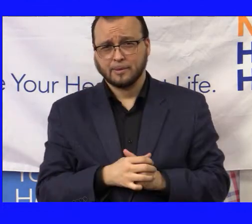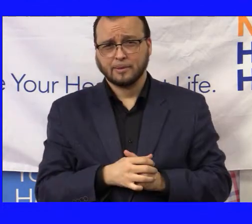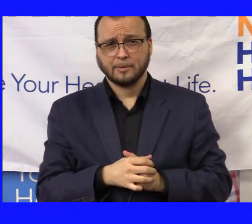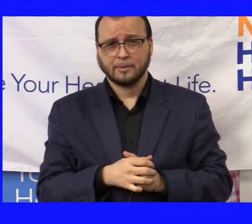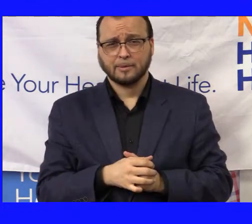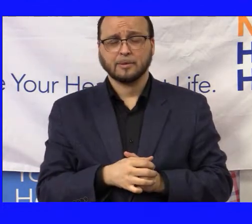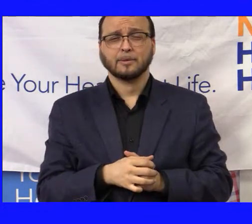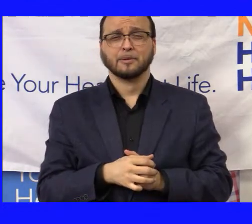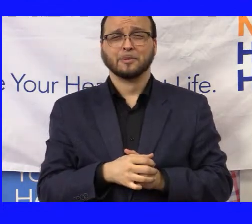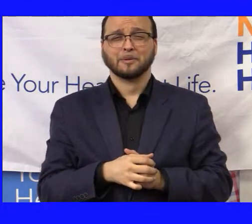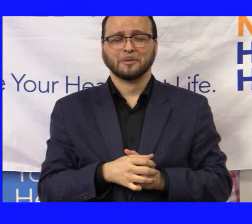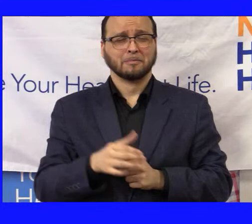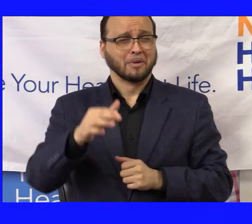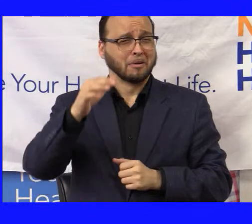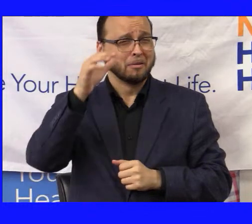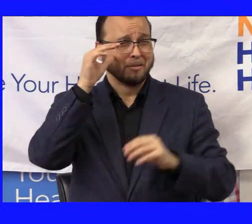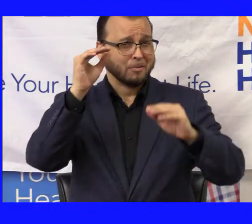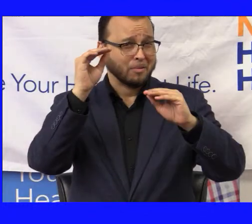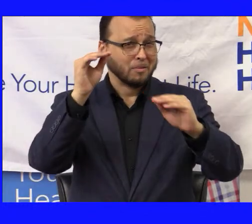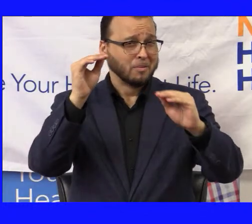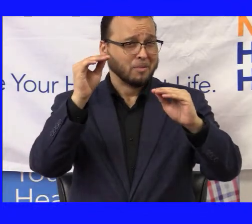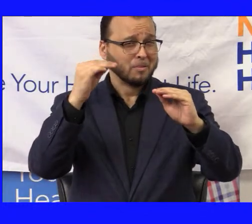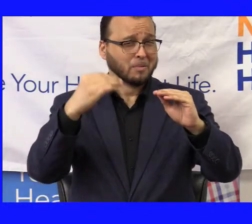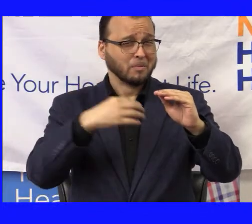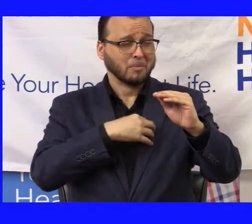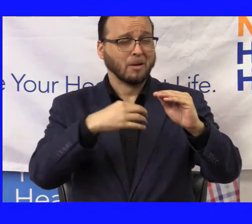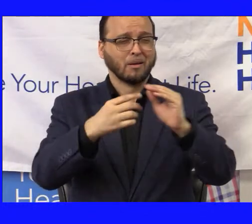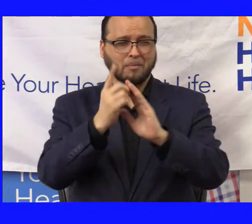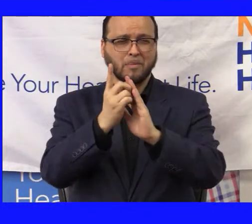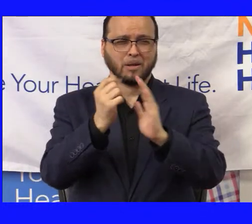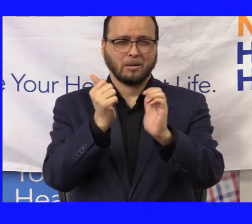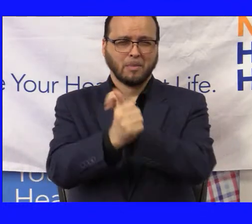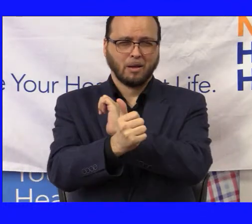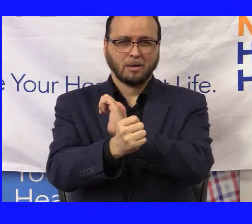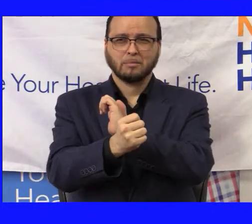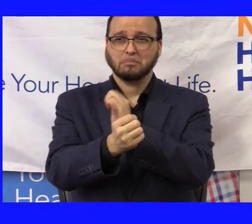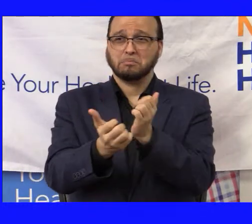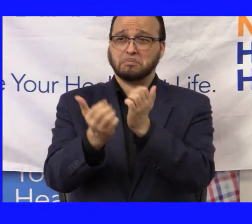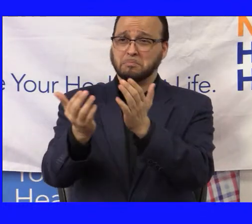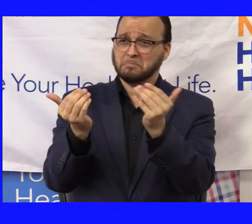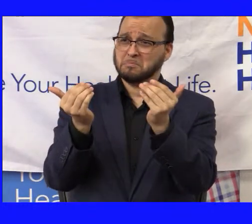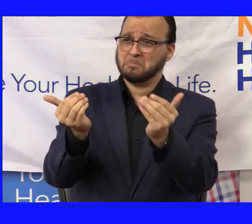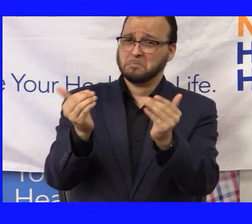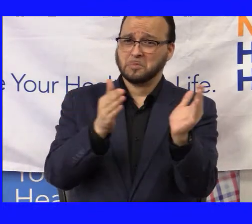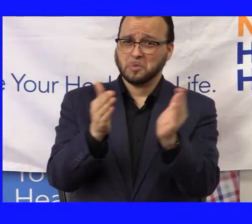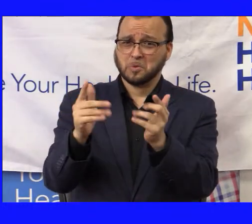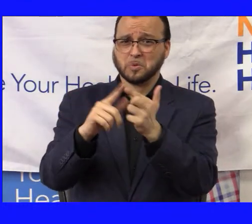All right, hearing none, minutes do pass. And Vinyasky, if you want to go to the IT minutes.